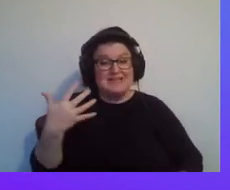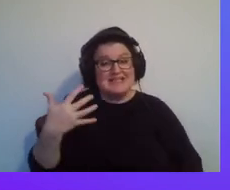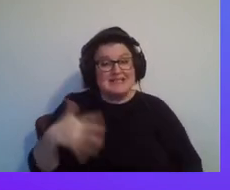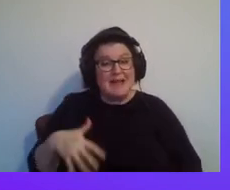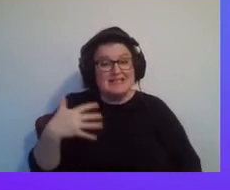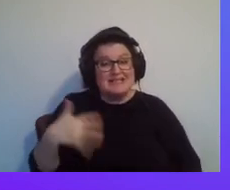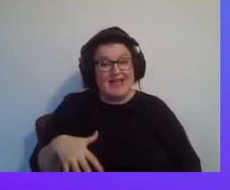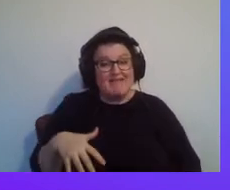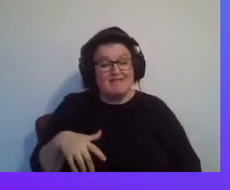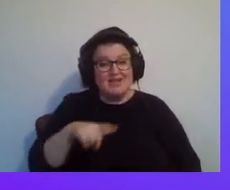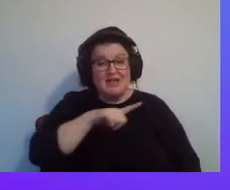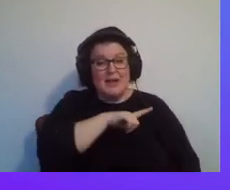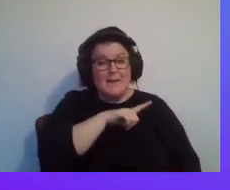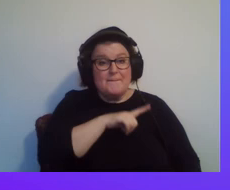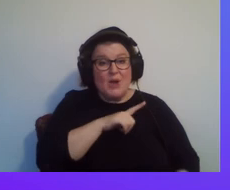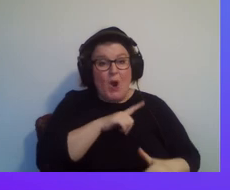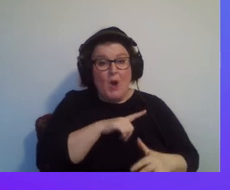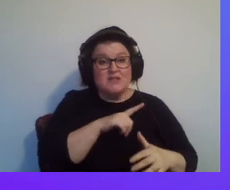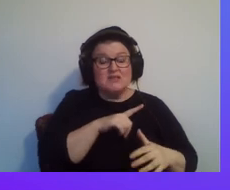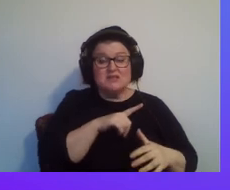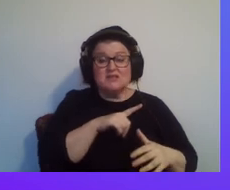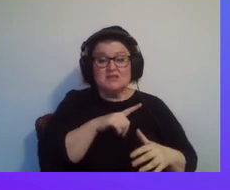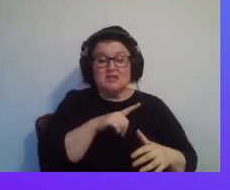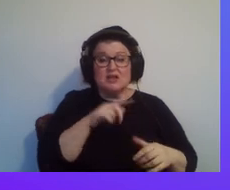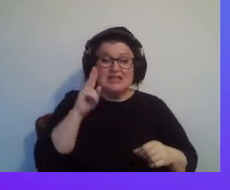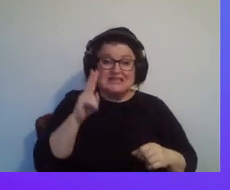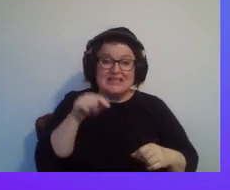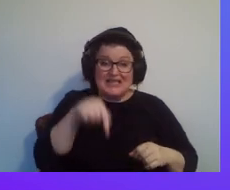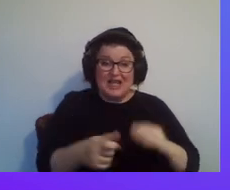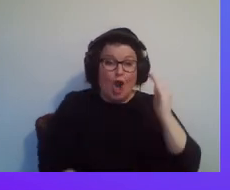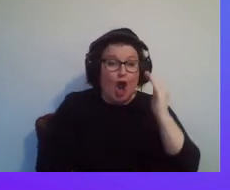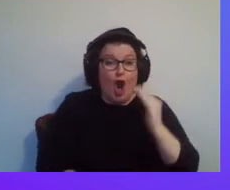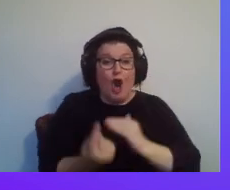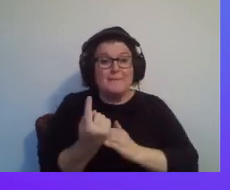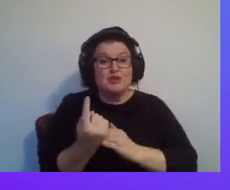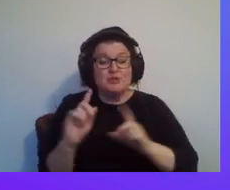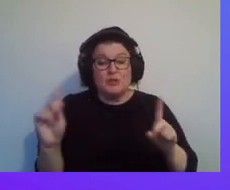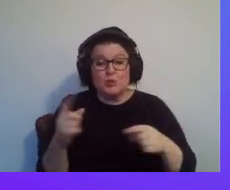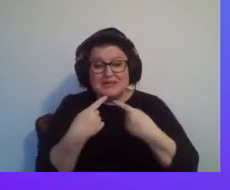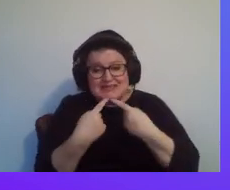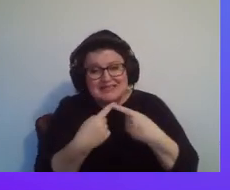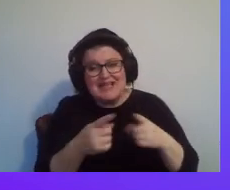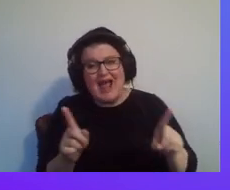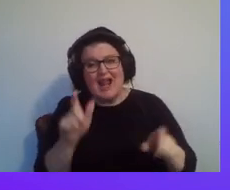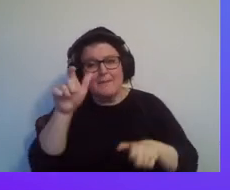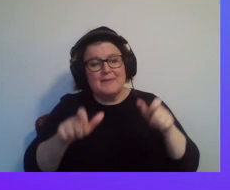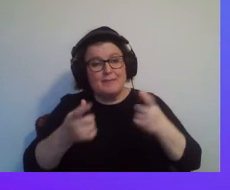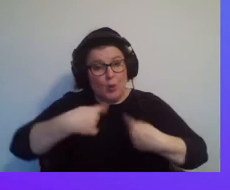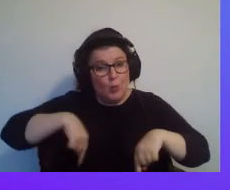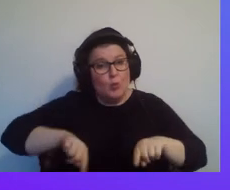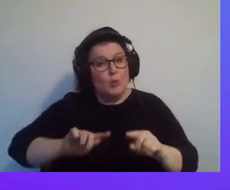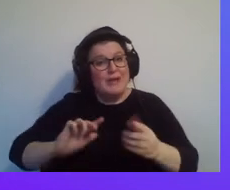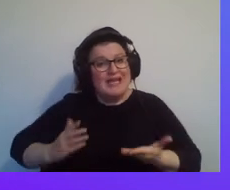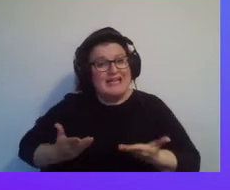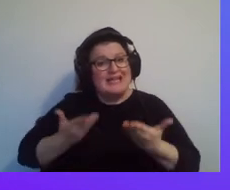faith. And I think that here is an opportunity, I am being told, to say, look, we will give an amount of